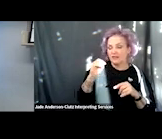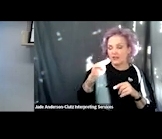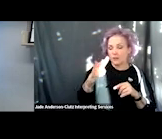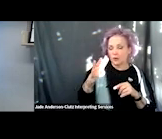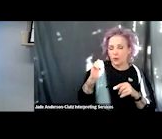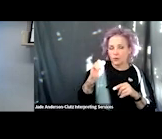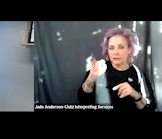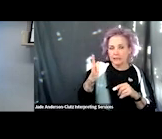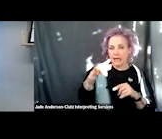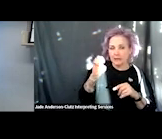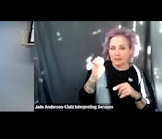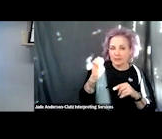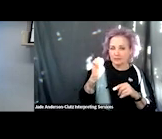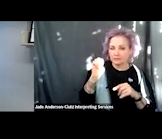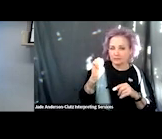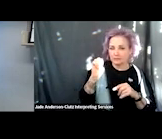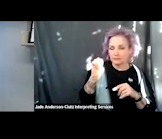some,